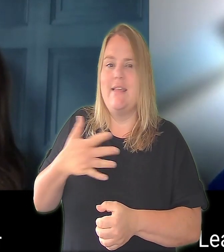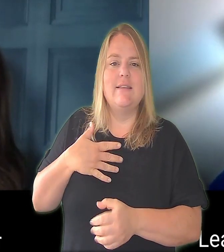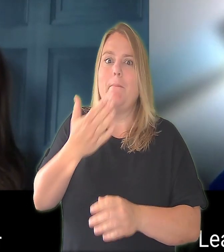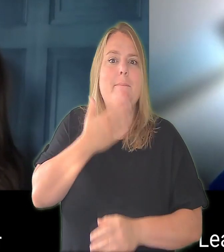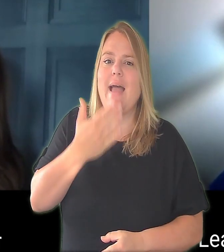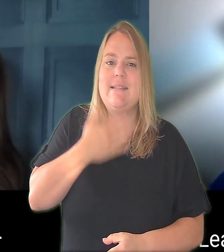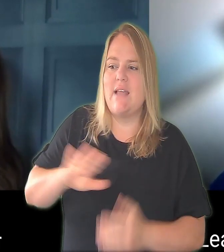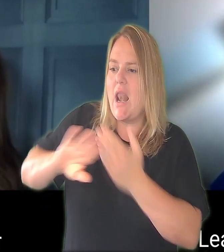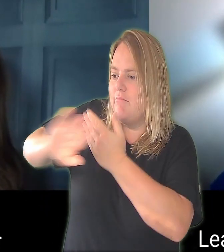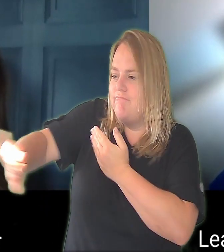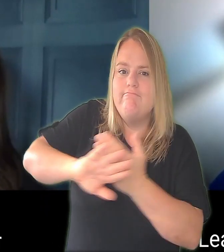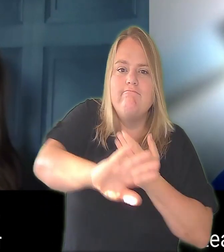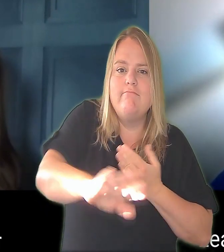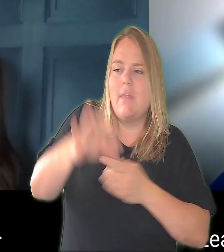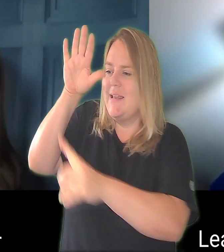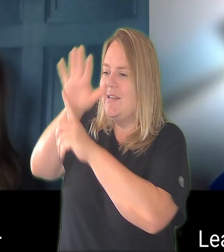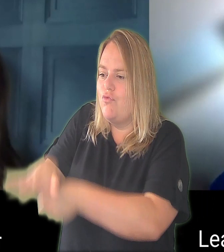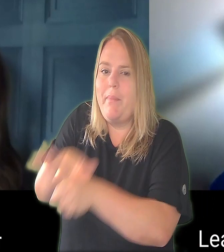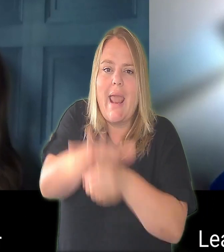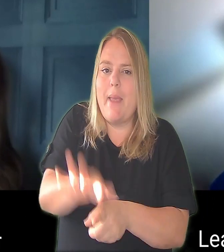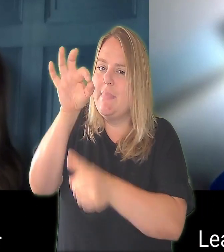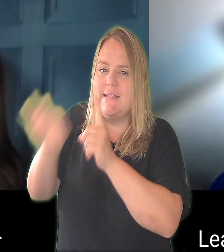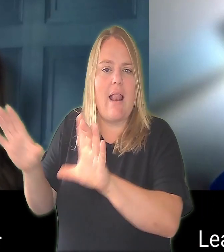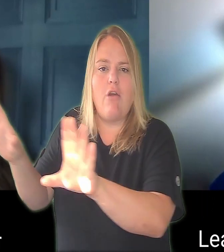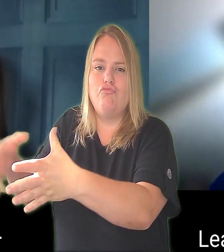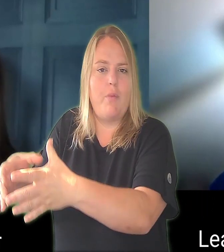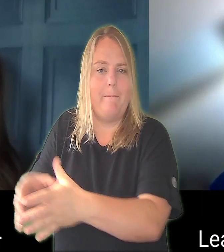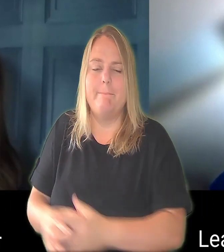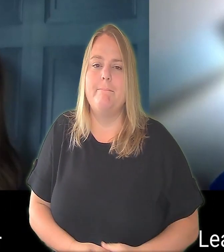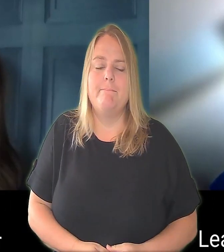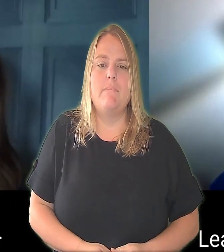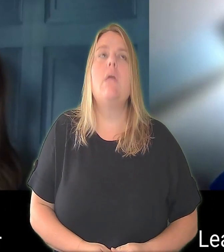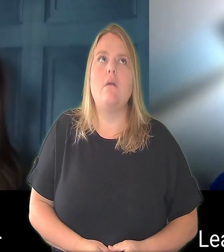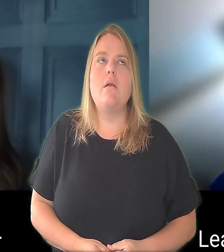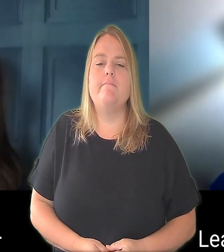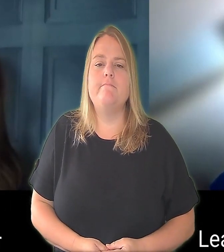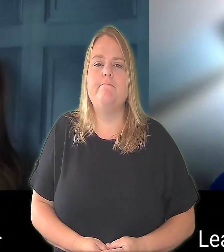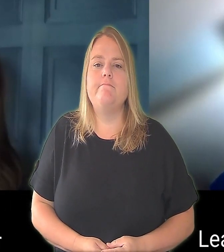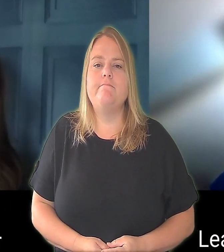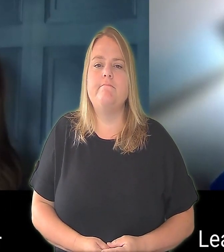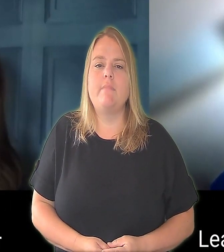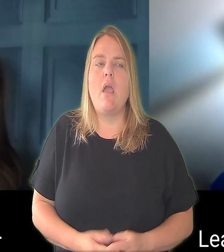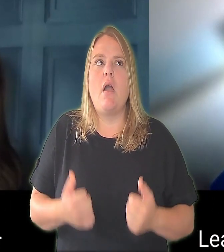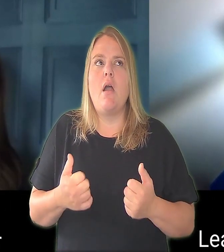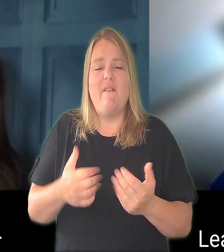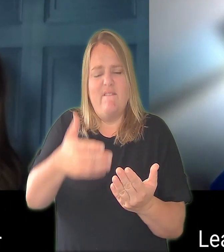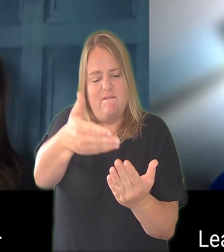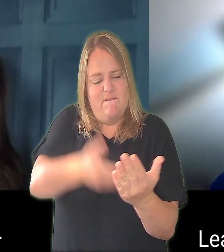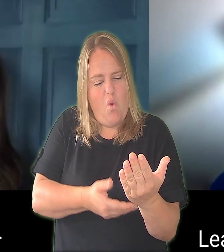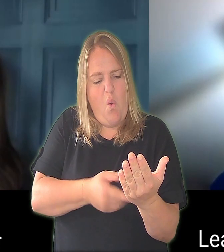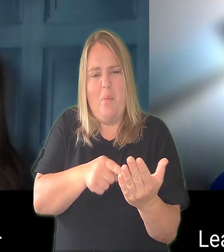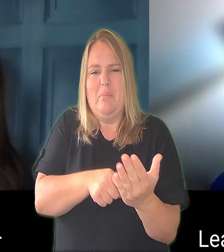to ensure that anything we do in the church meets the needs of everyone and doesn't accidentally exclude or disadvantage any particular